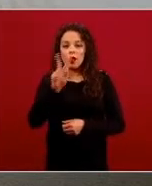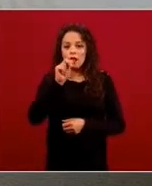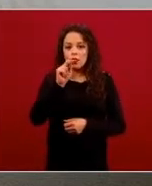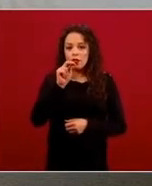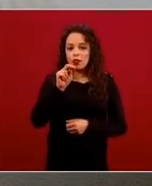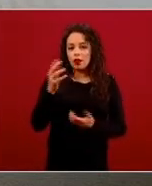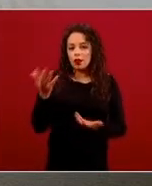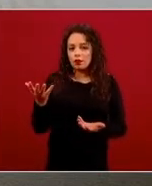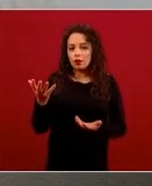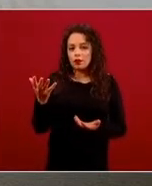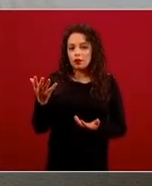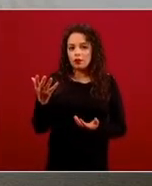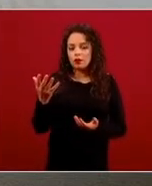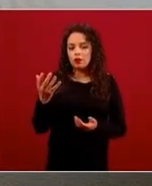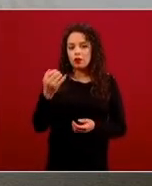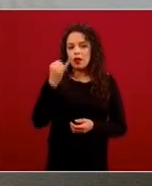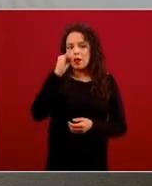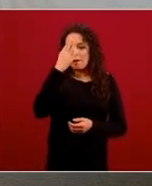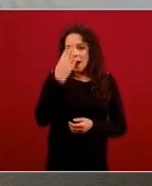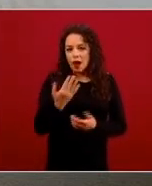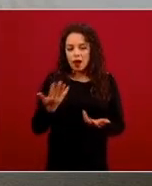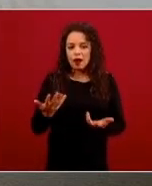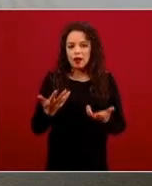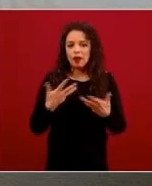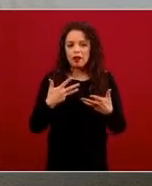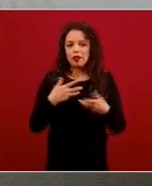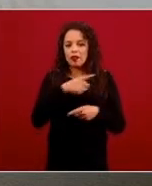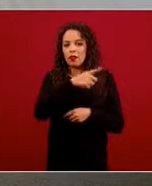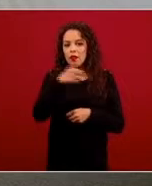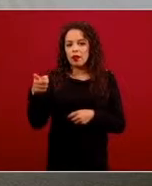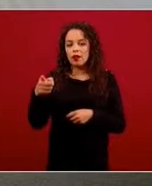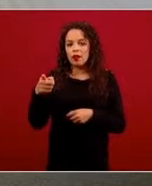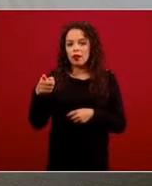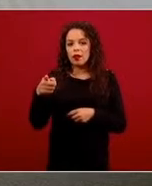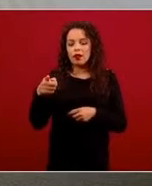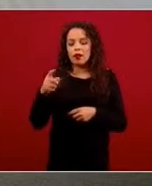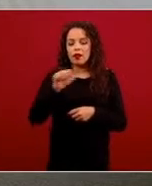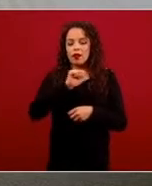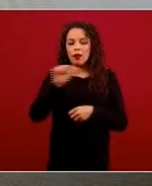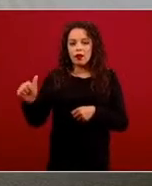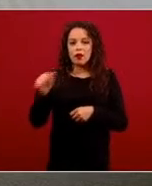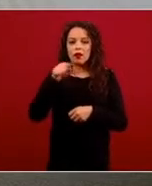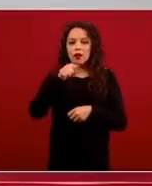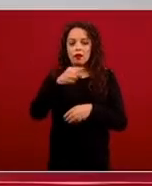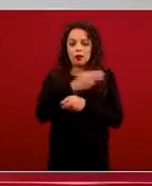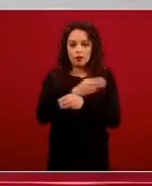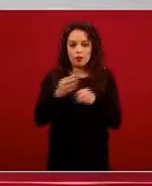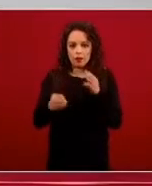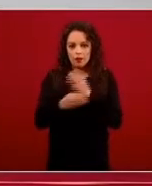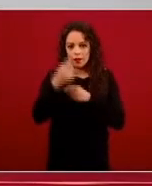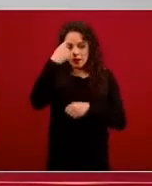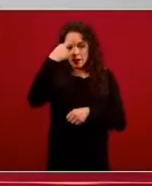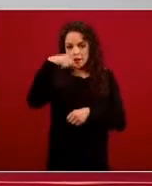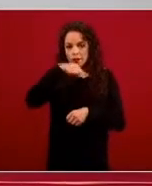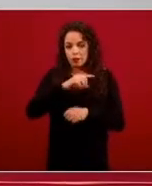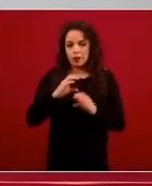anxiety. Sometimes we see images in the media, on TV,